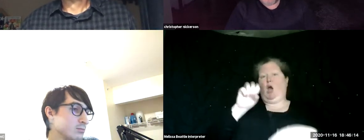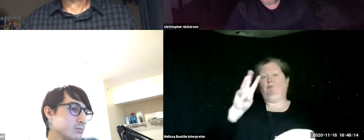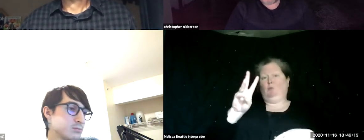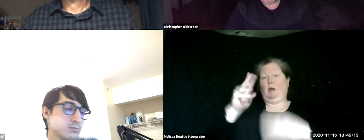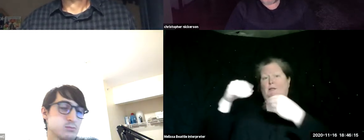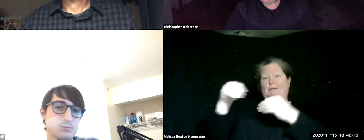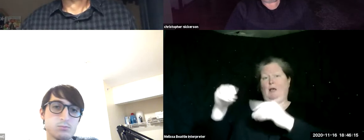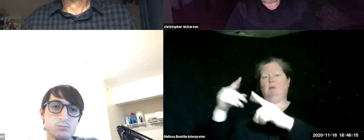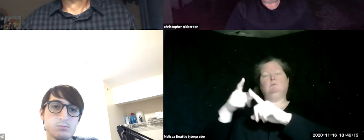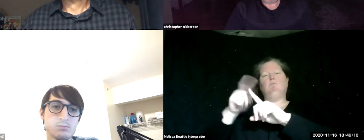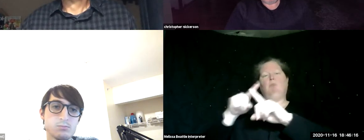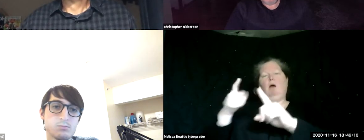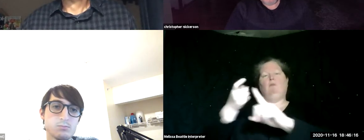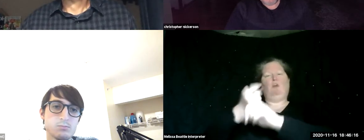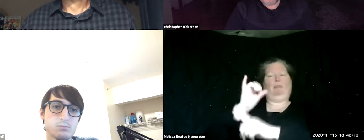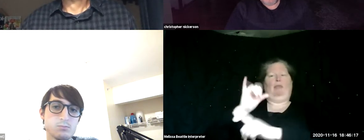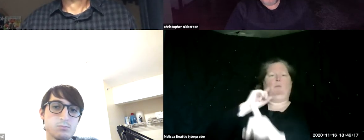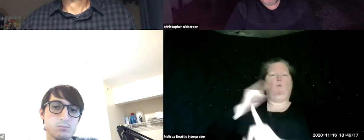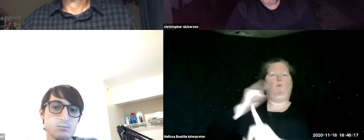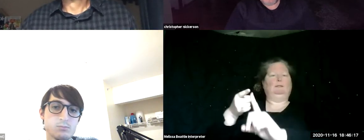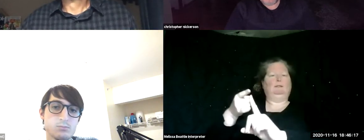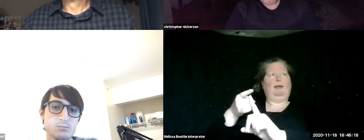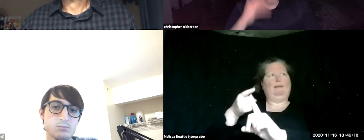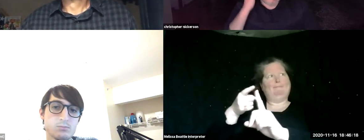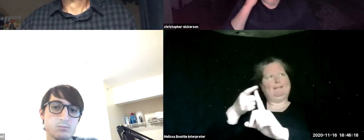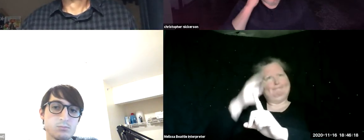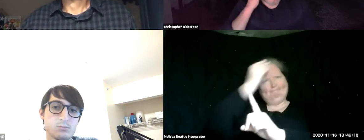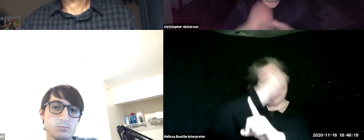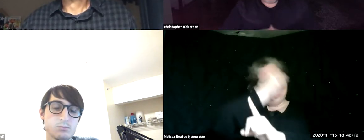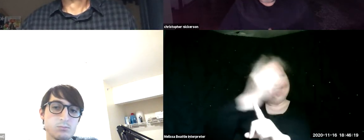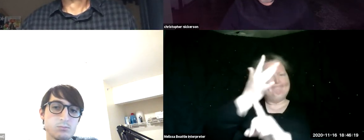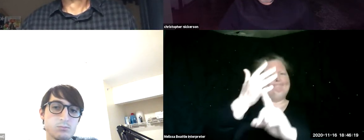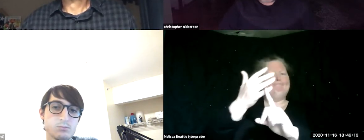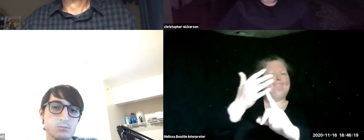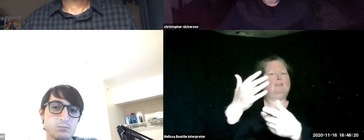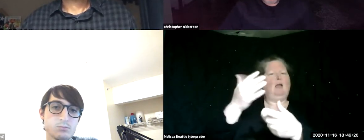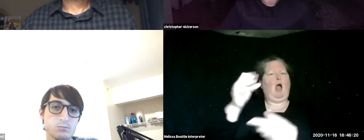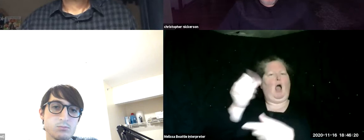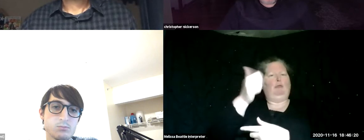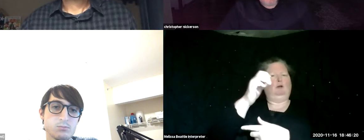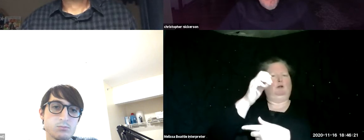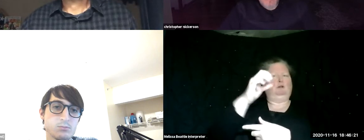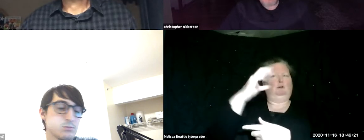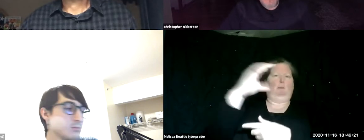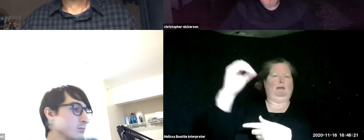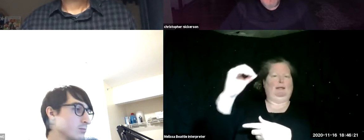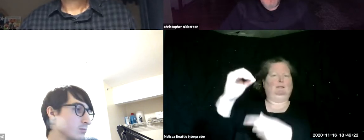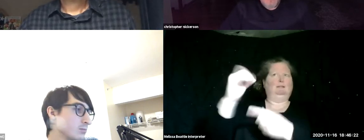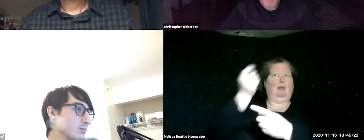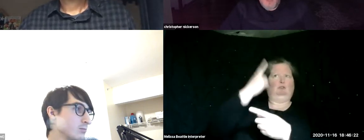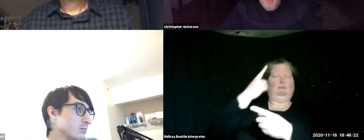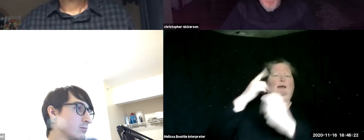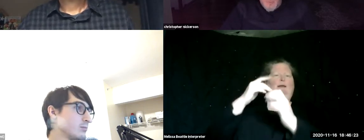that standpoint, getting people to understand the issues, sure, and kind of explain why they need this stuff in the first